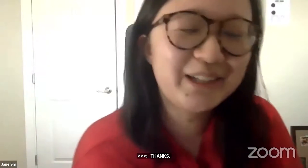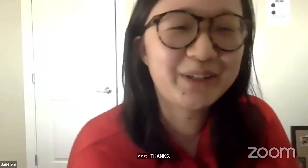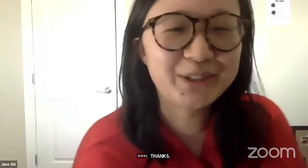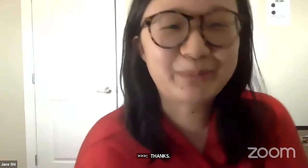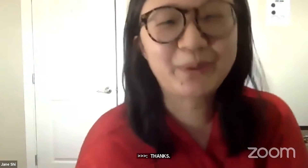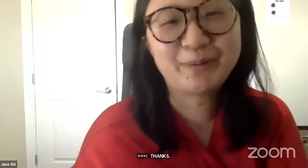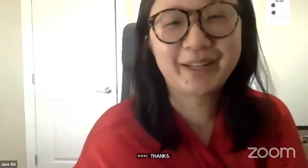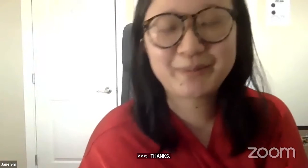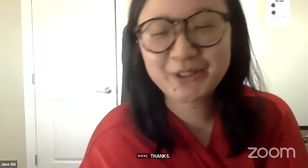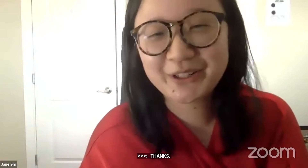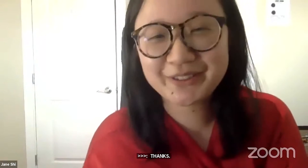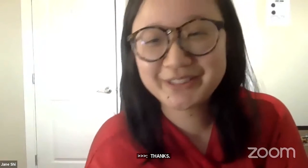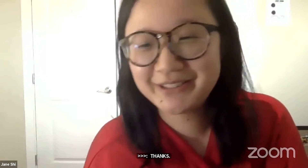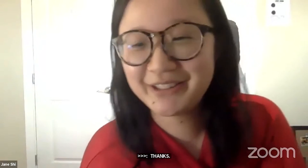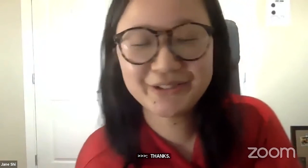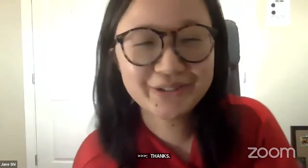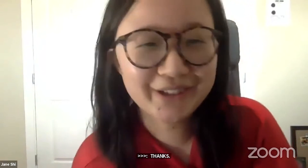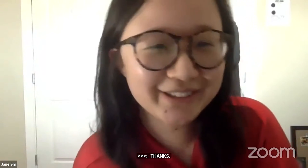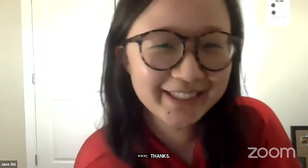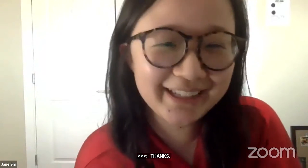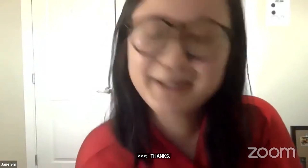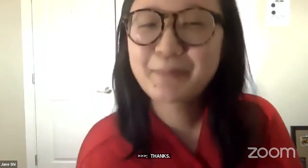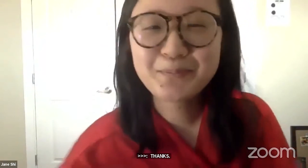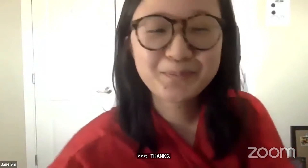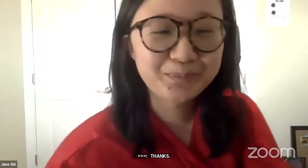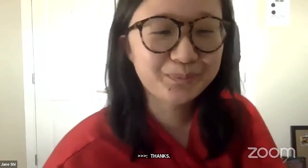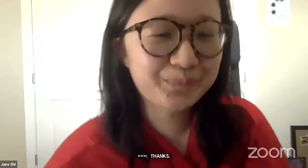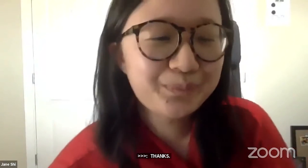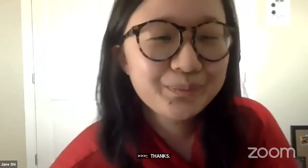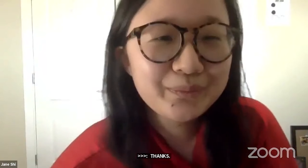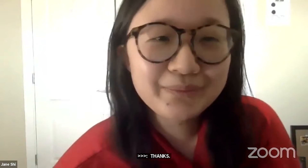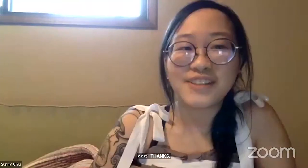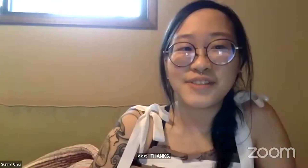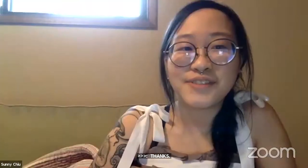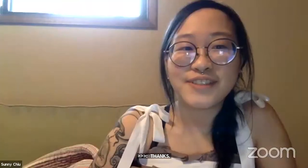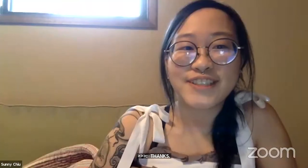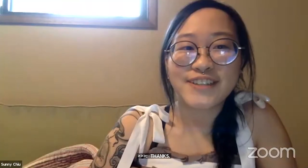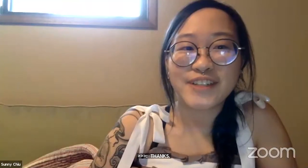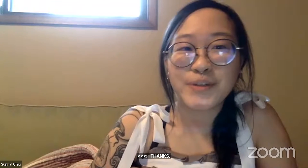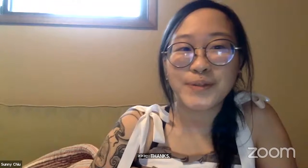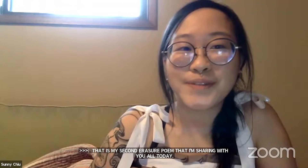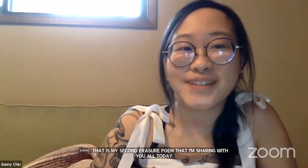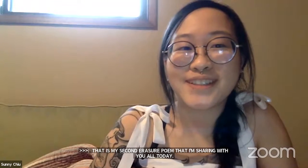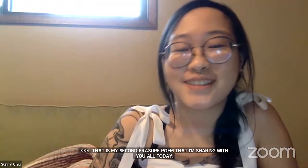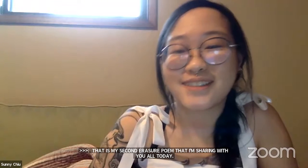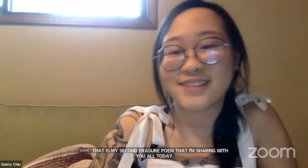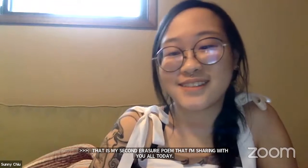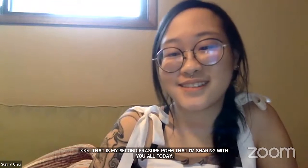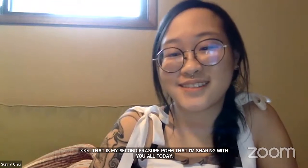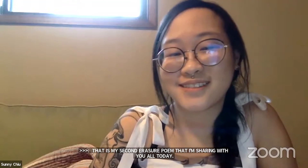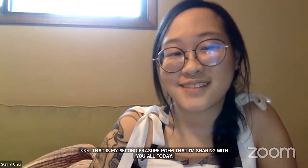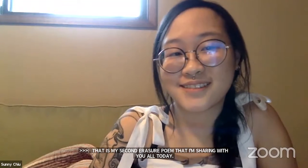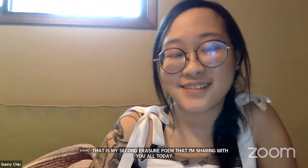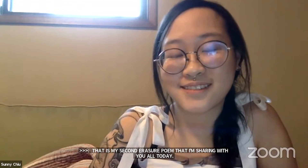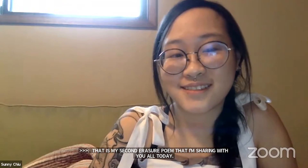second erasure poem that I'm sharing with you all today. Thank you for sharing your work with us.